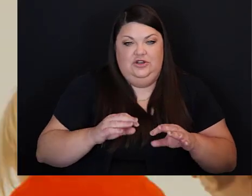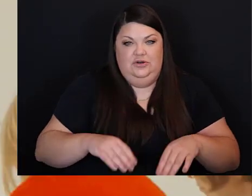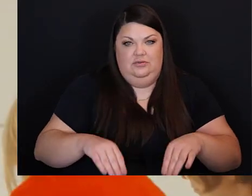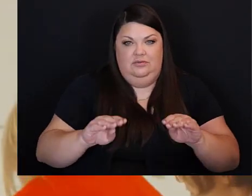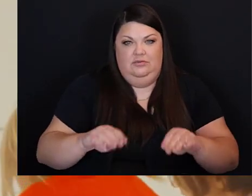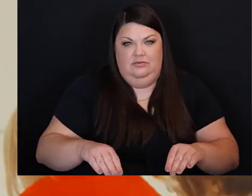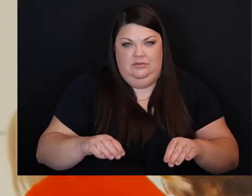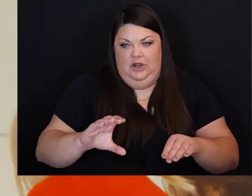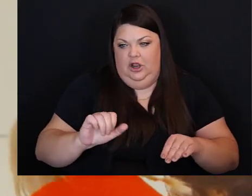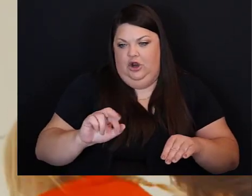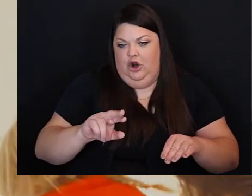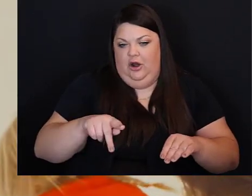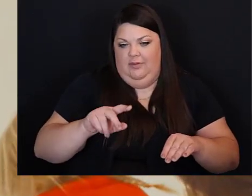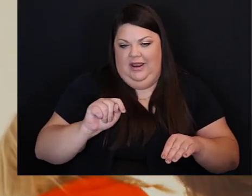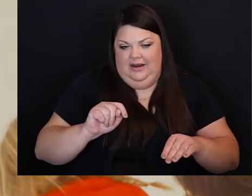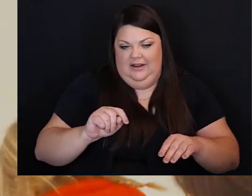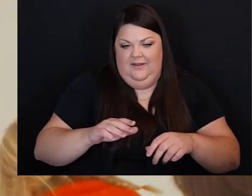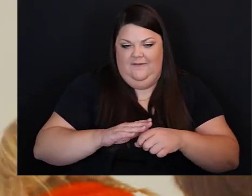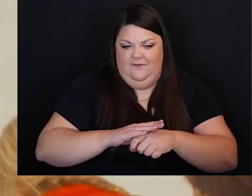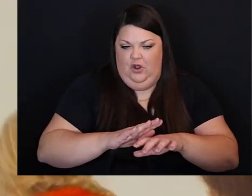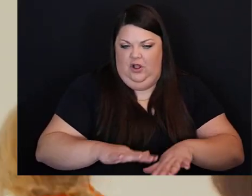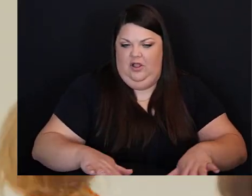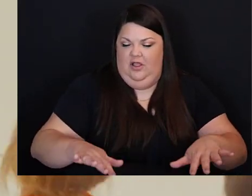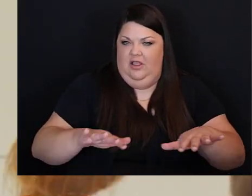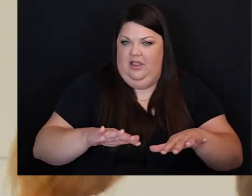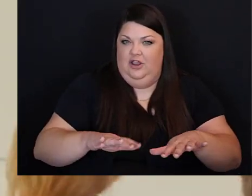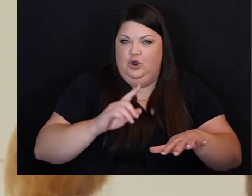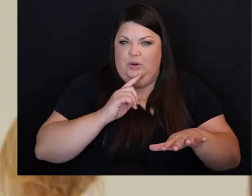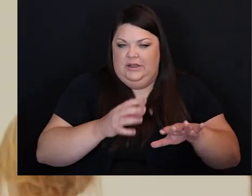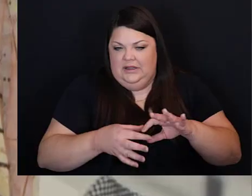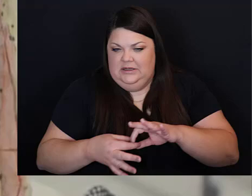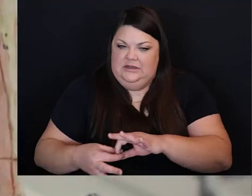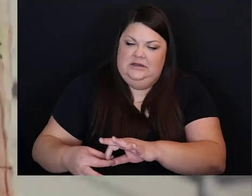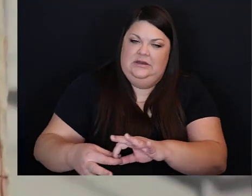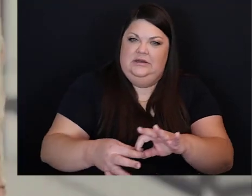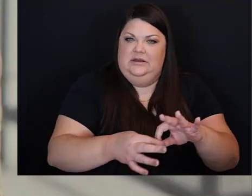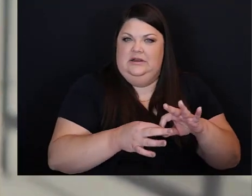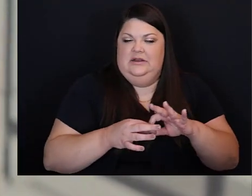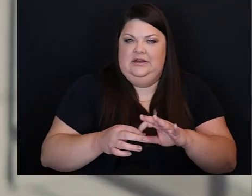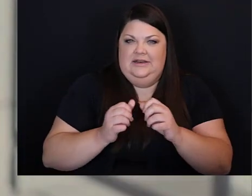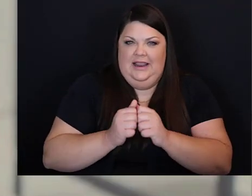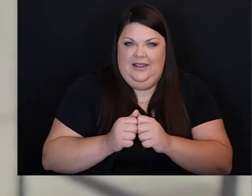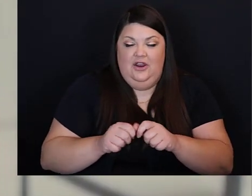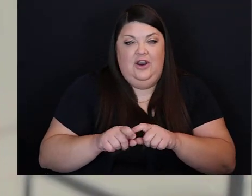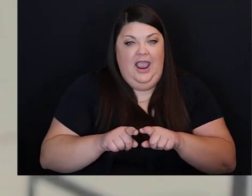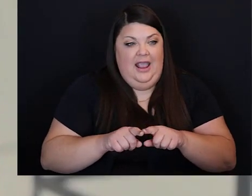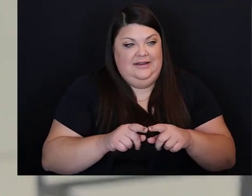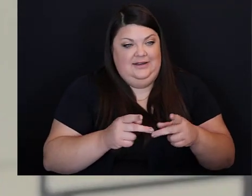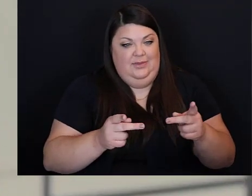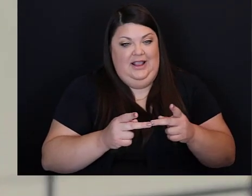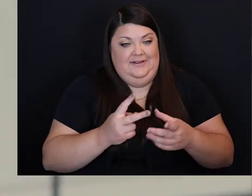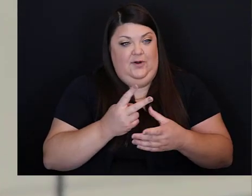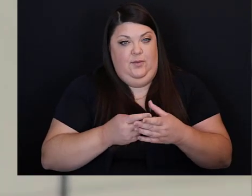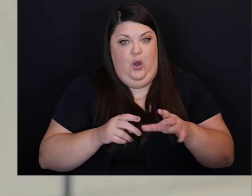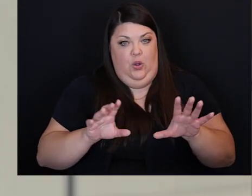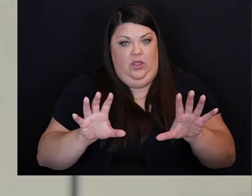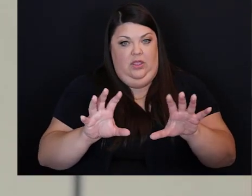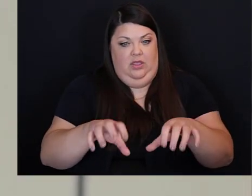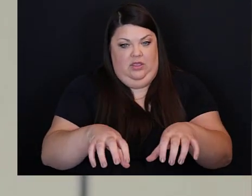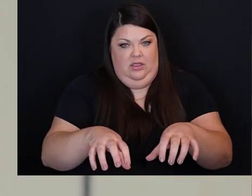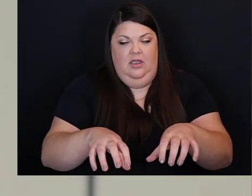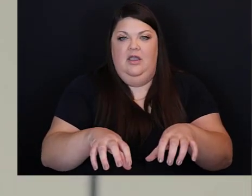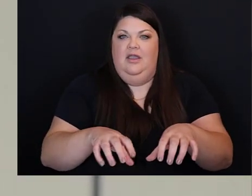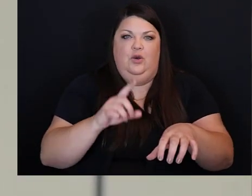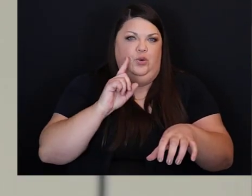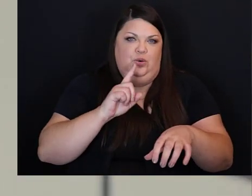carpet the entire gallery, to really like bring the gallery together as a space for both of you, I think was